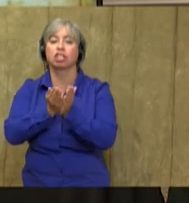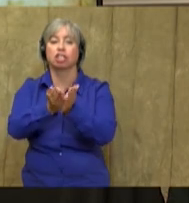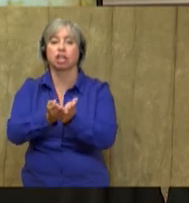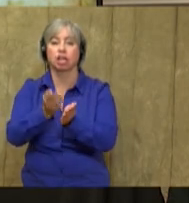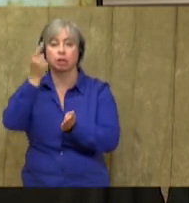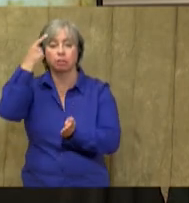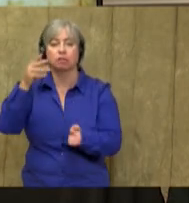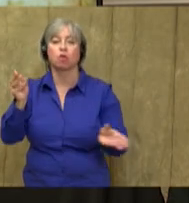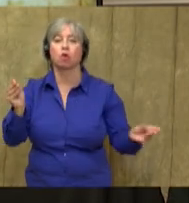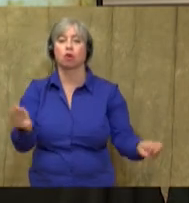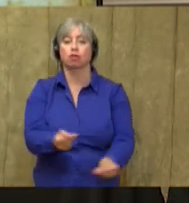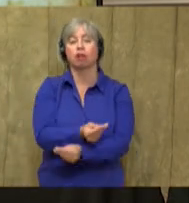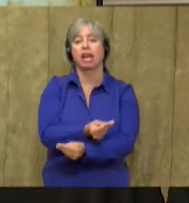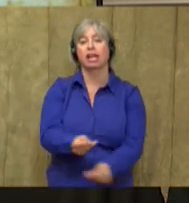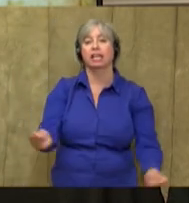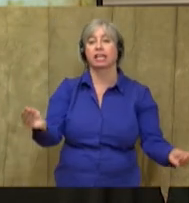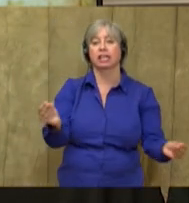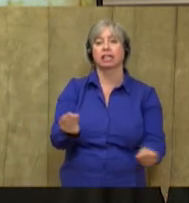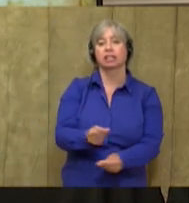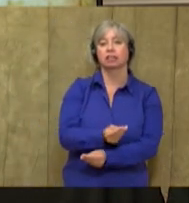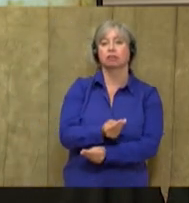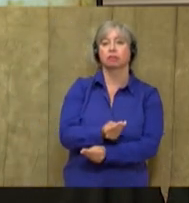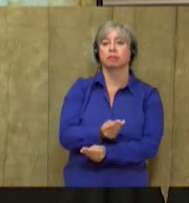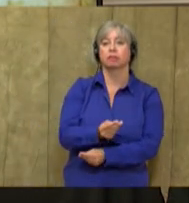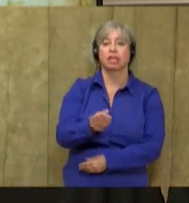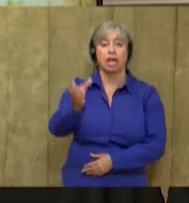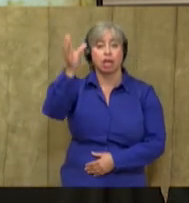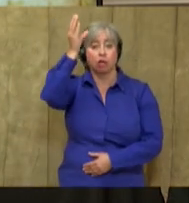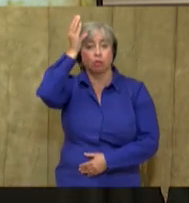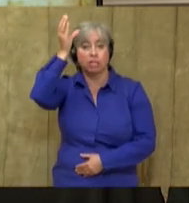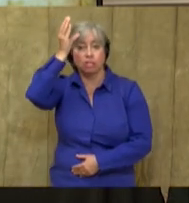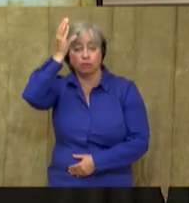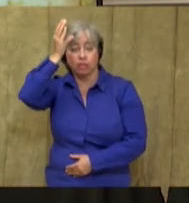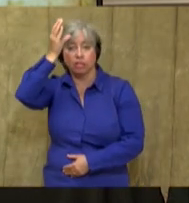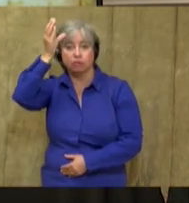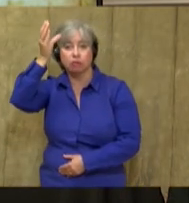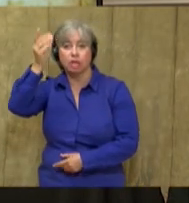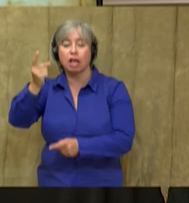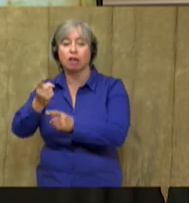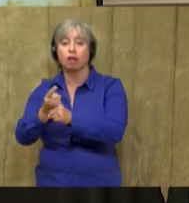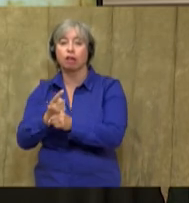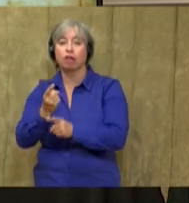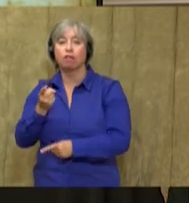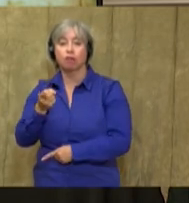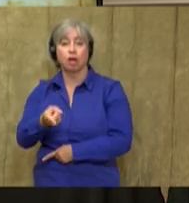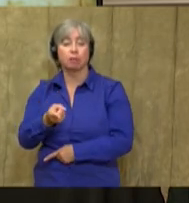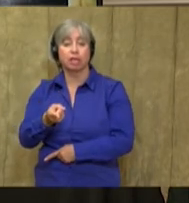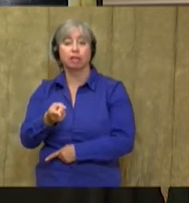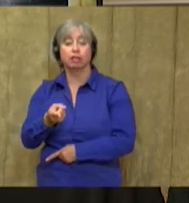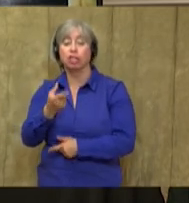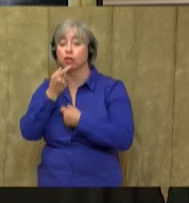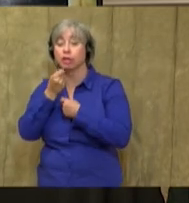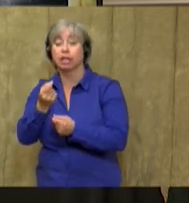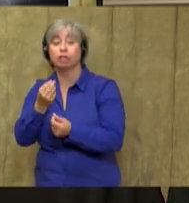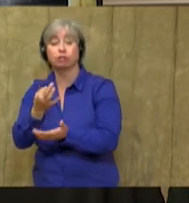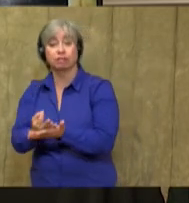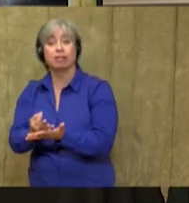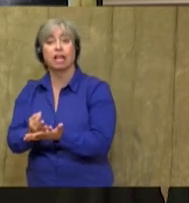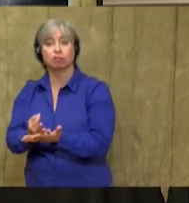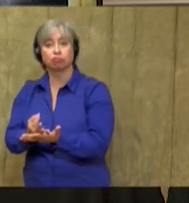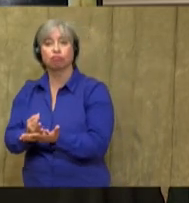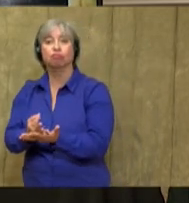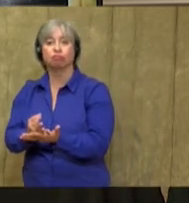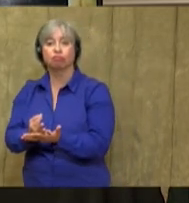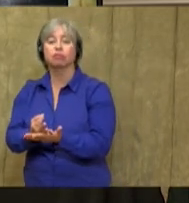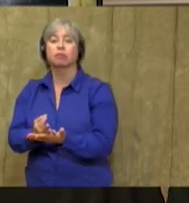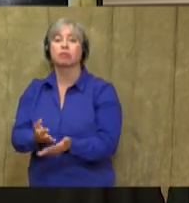goods with other places. Christopher Columbus is actually from Genoa, so that's an interesting tidbit. Milan.